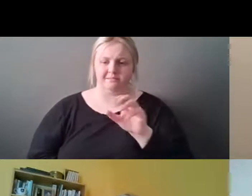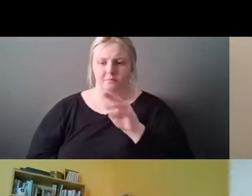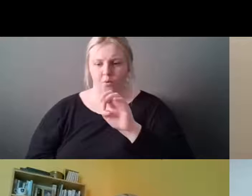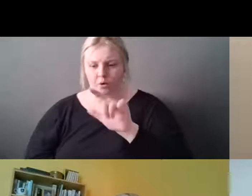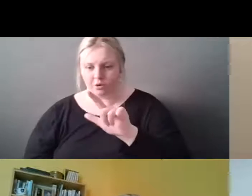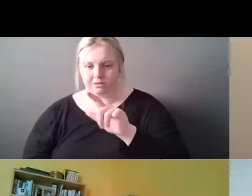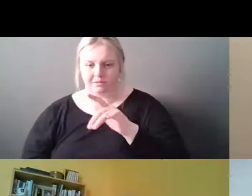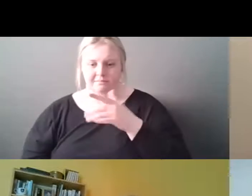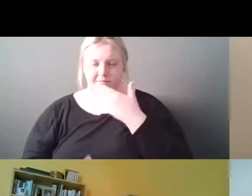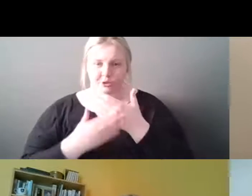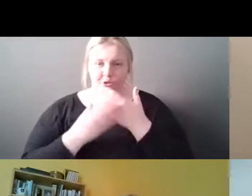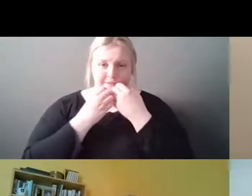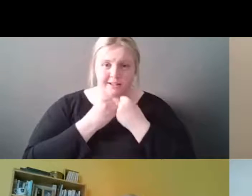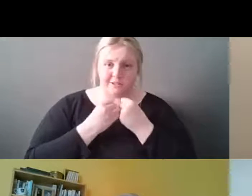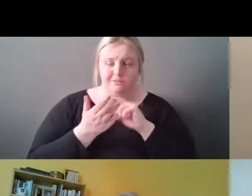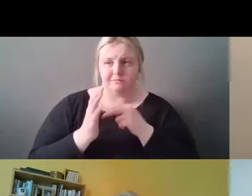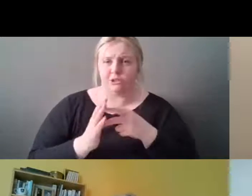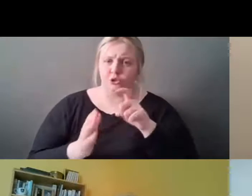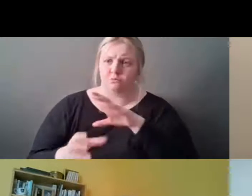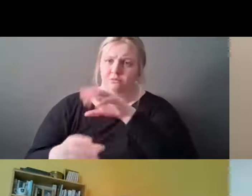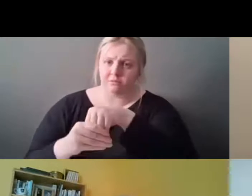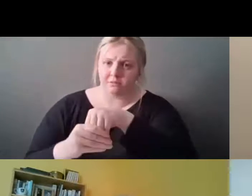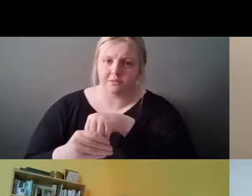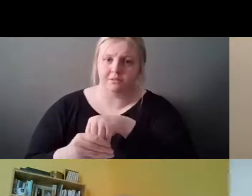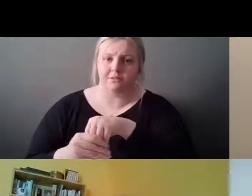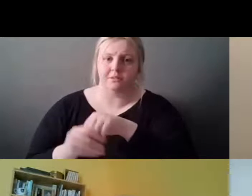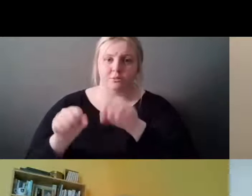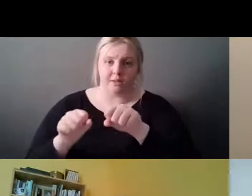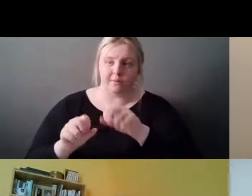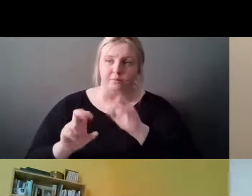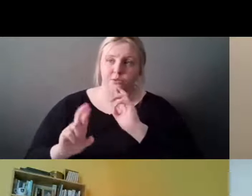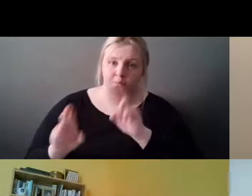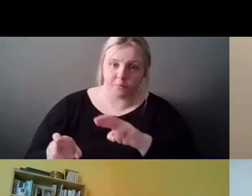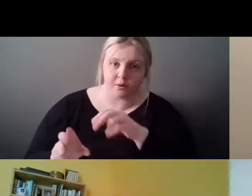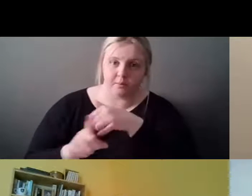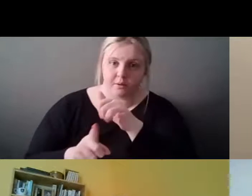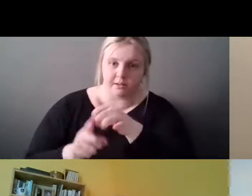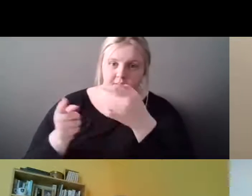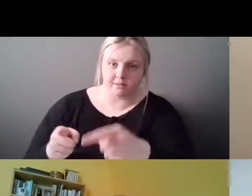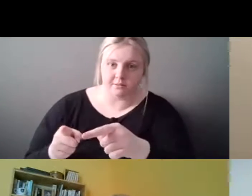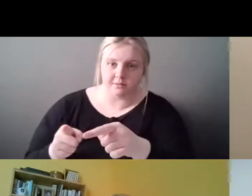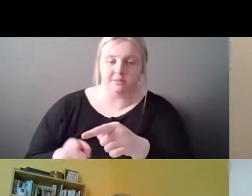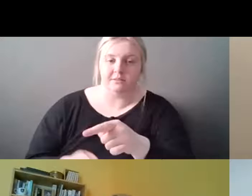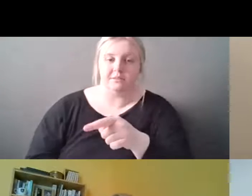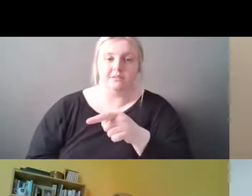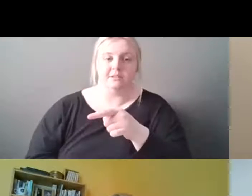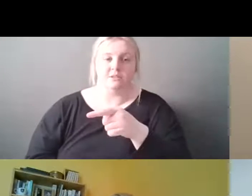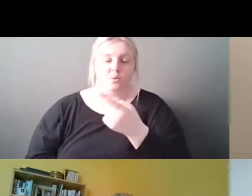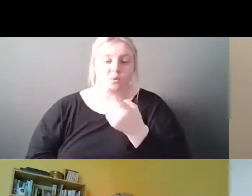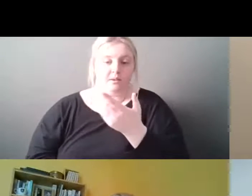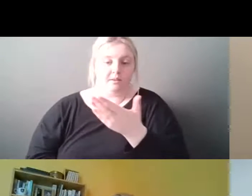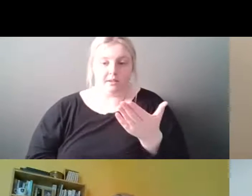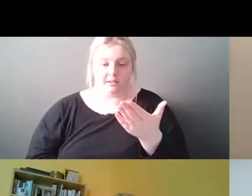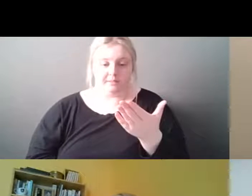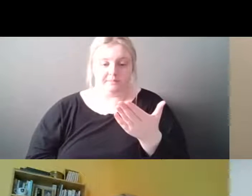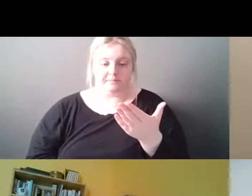for people to be able to report bullying behavior. Because one of the big things that came with regard